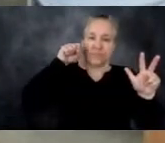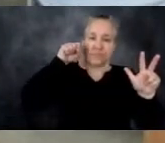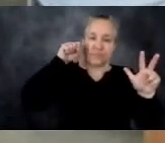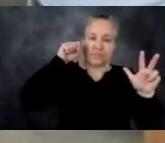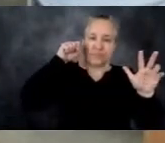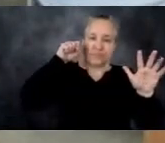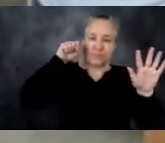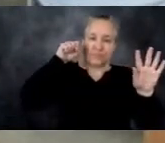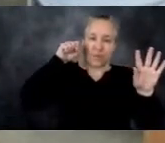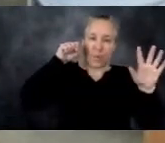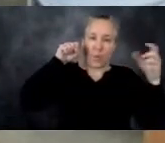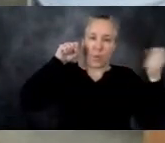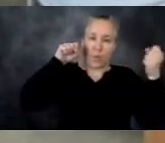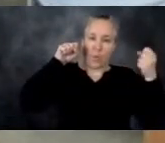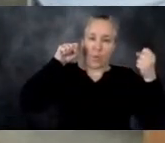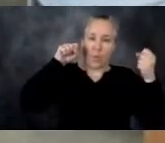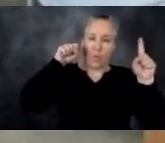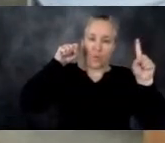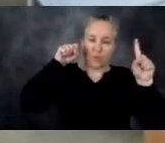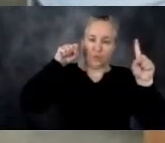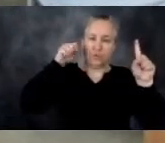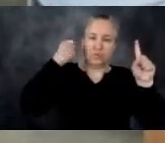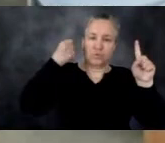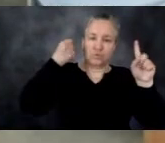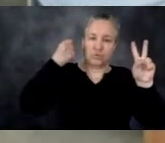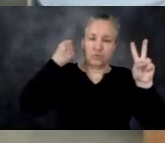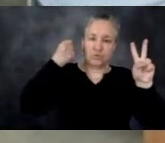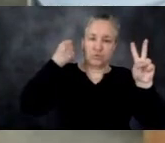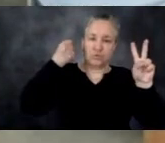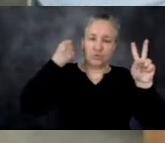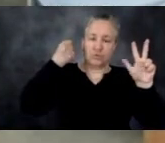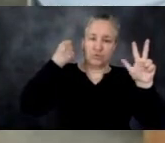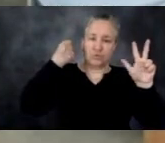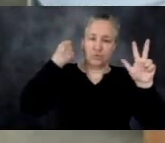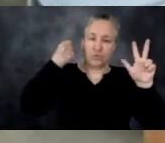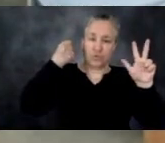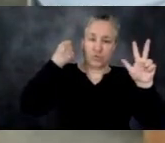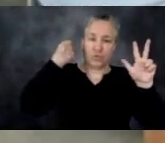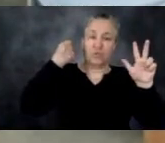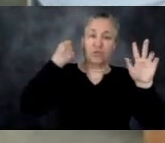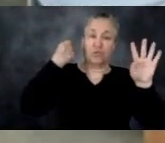three, four, hold. One, two,